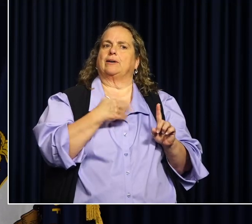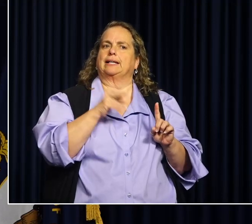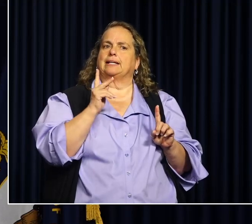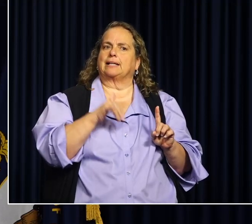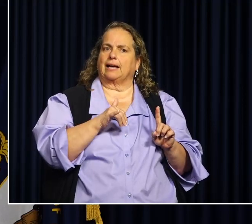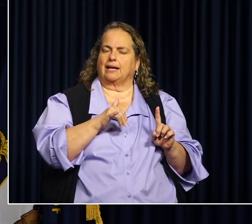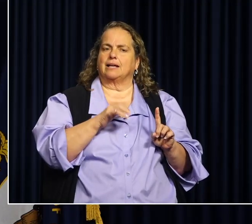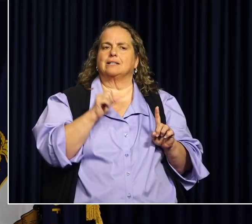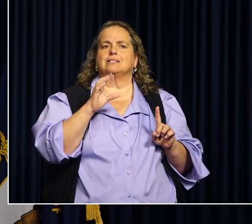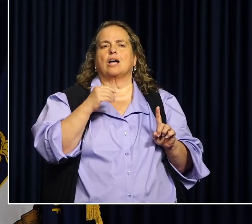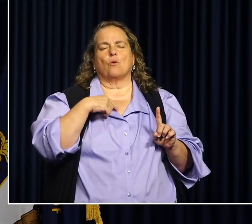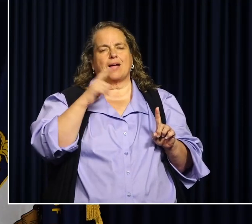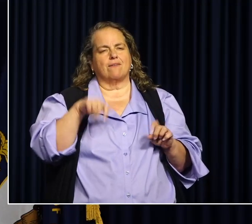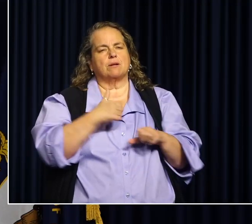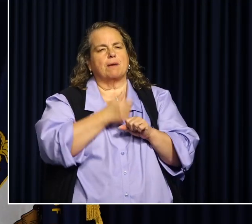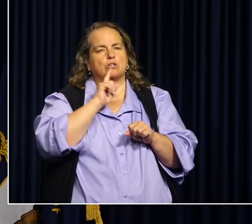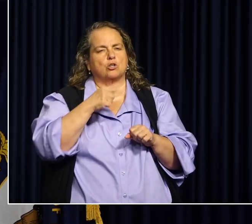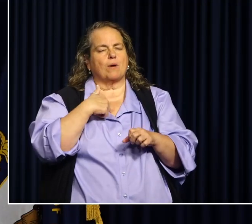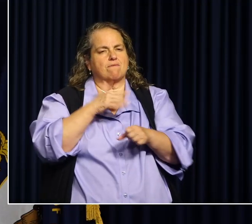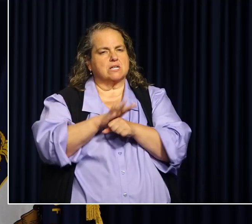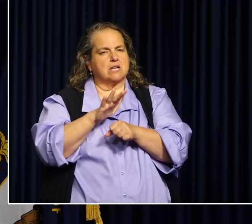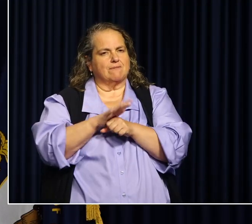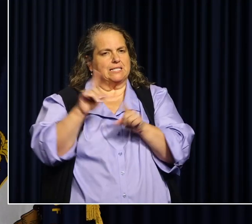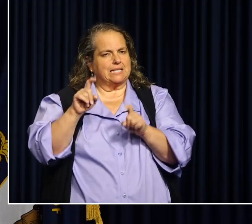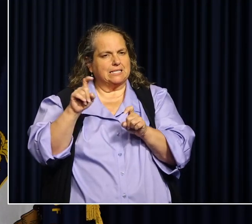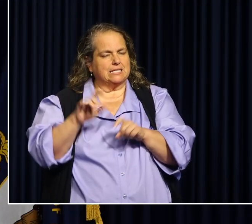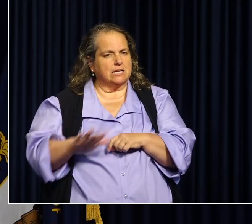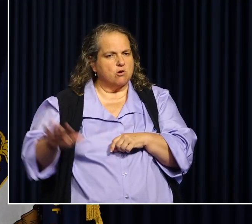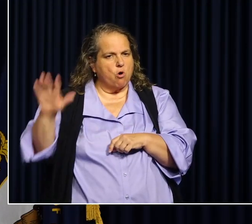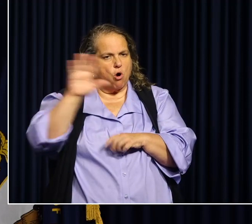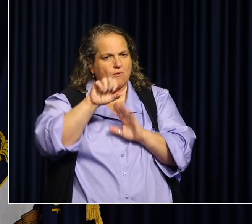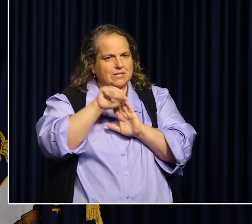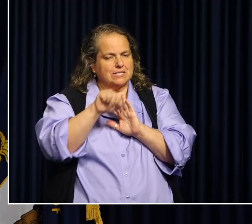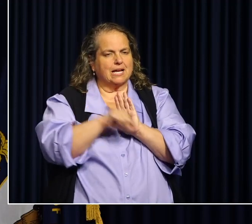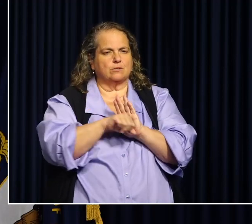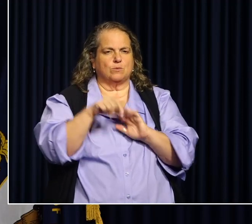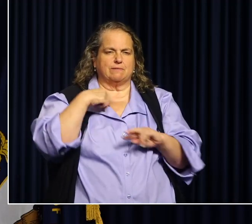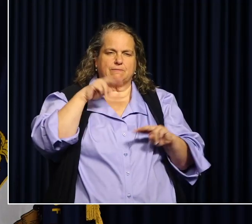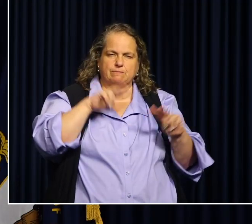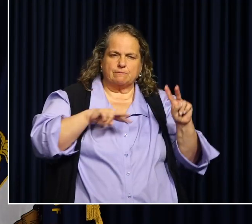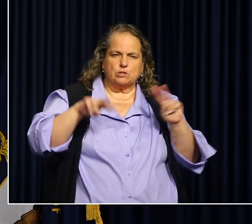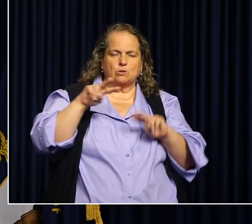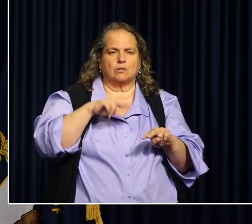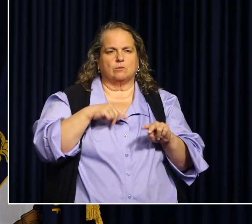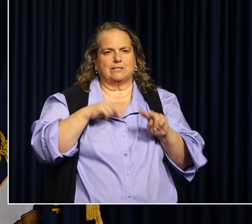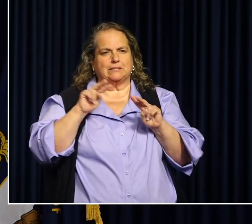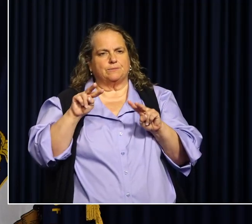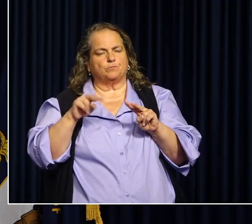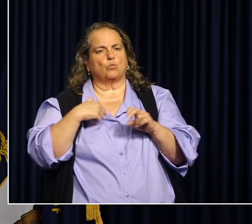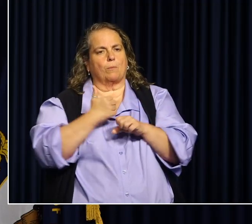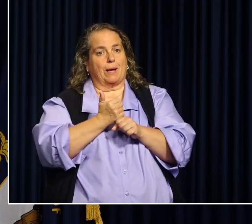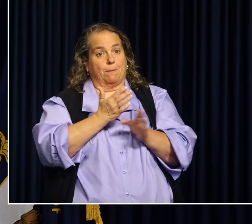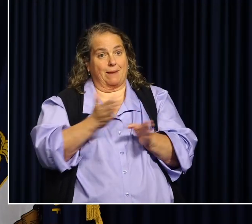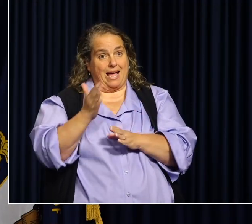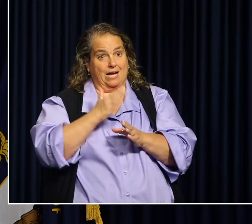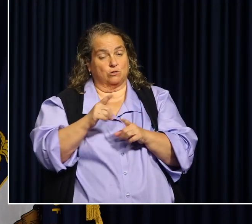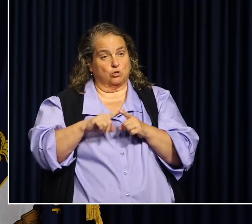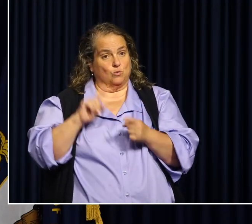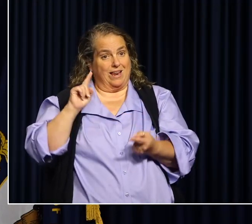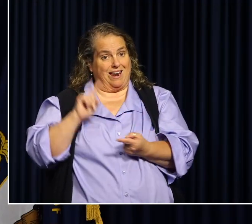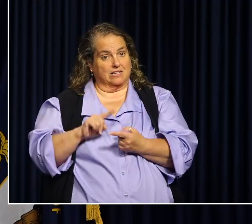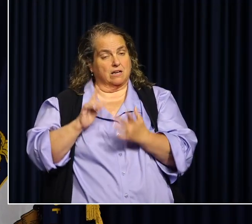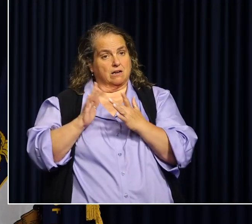testing capacity in every area of the state. That we have made plans to lessen contacts inside of a school